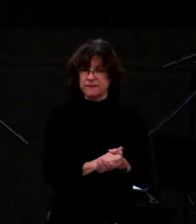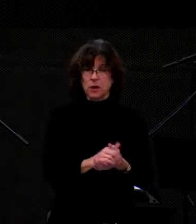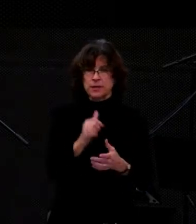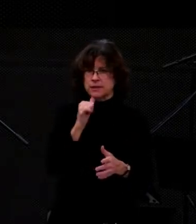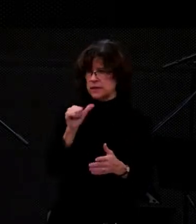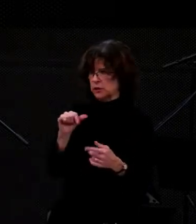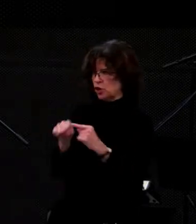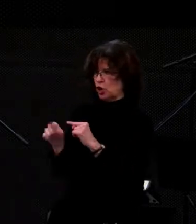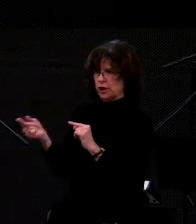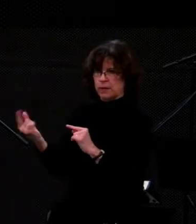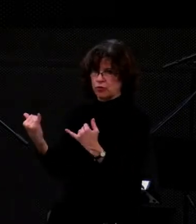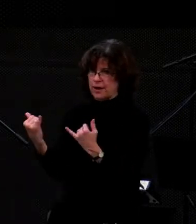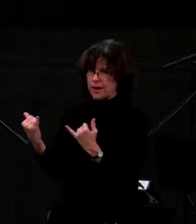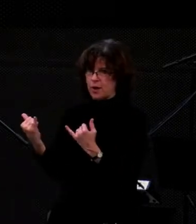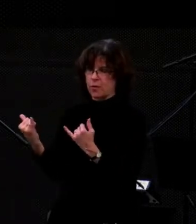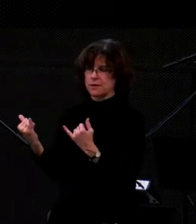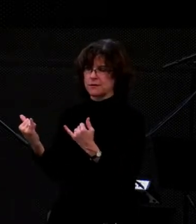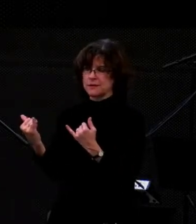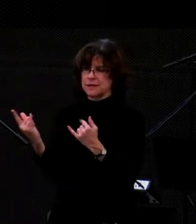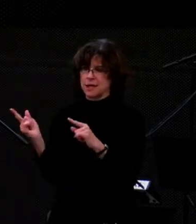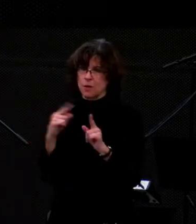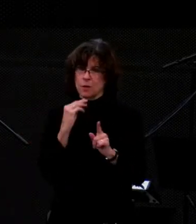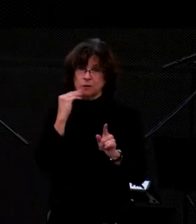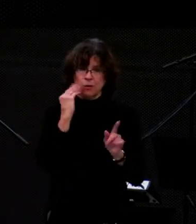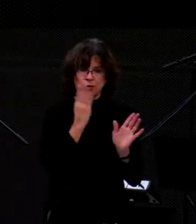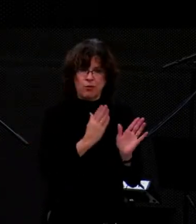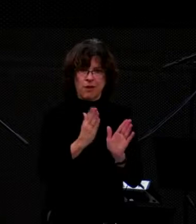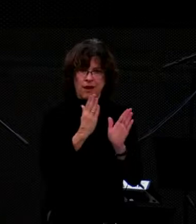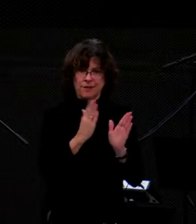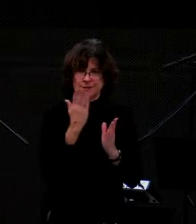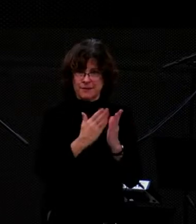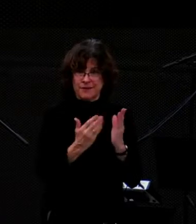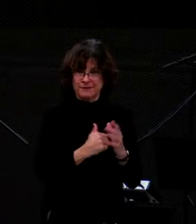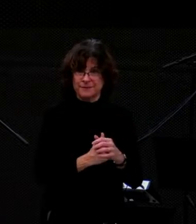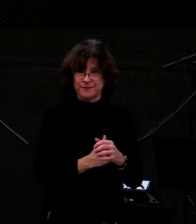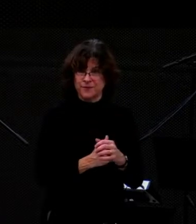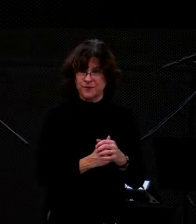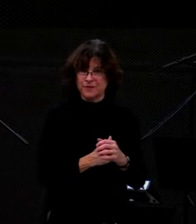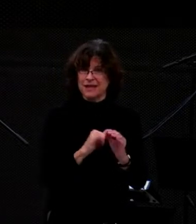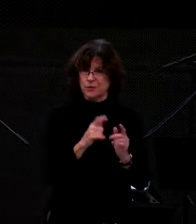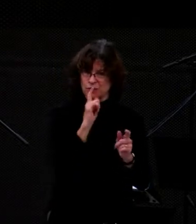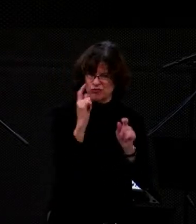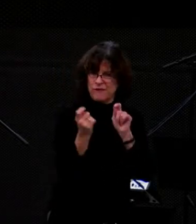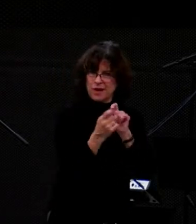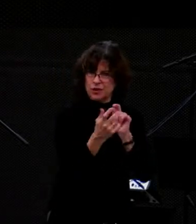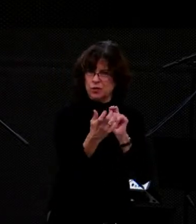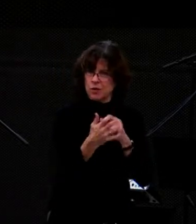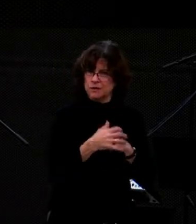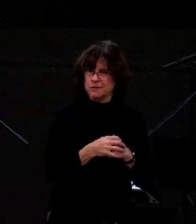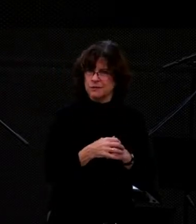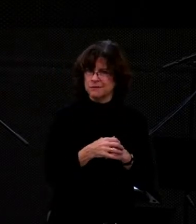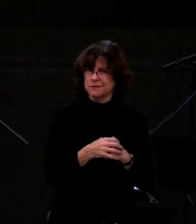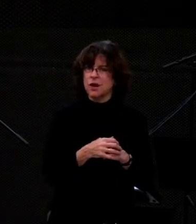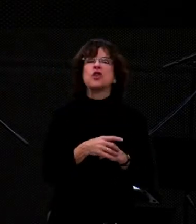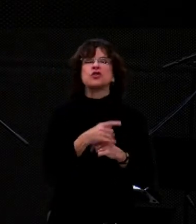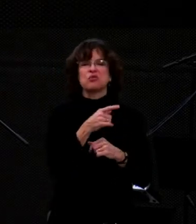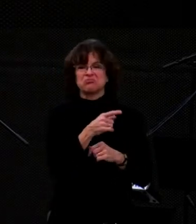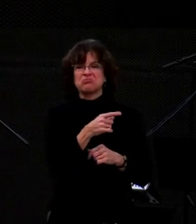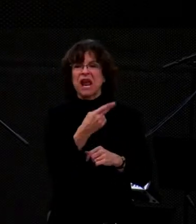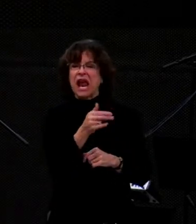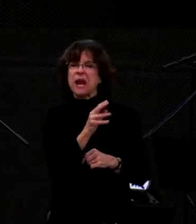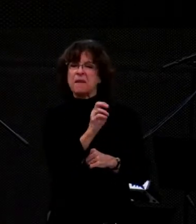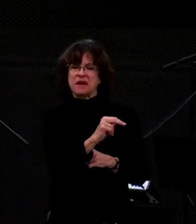He believes that revenge is a dish best served cool rather than hot. That he's going to get the last